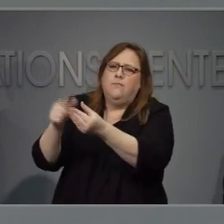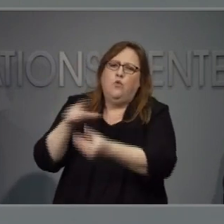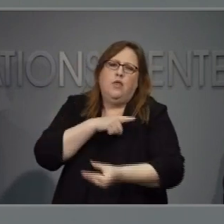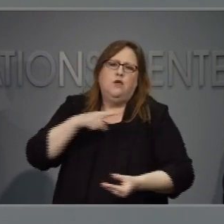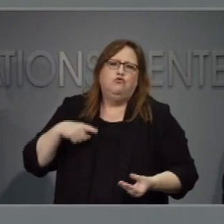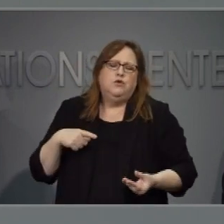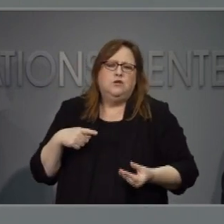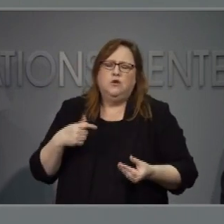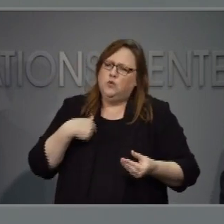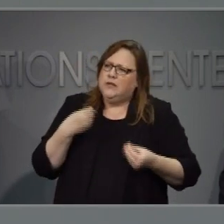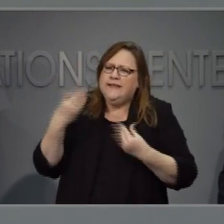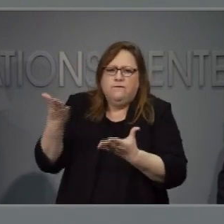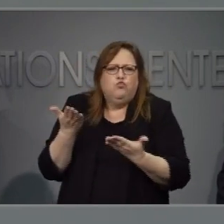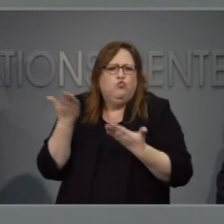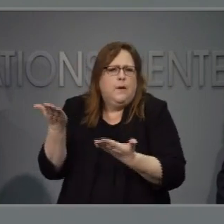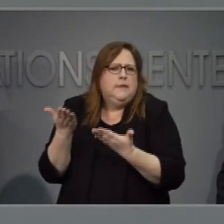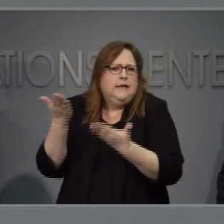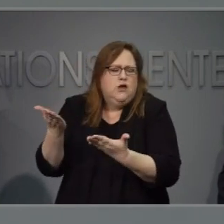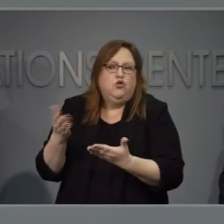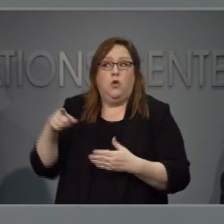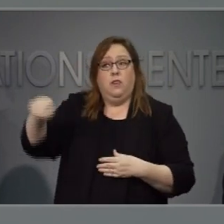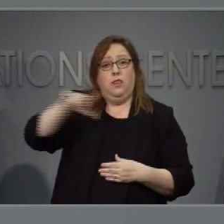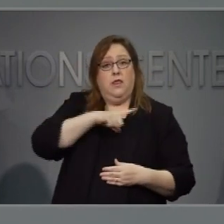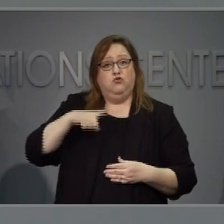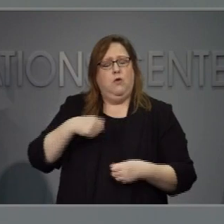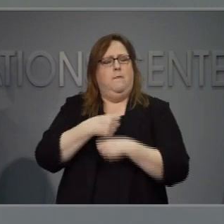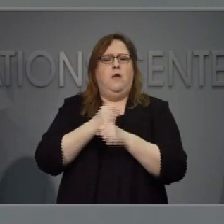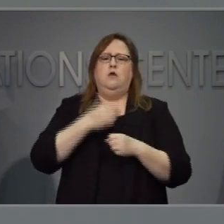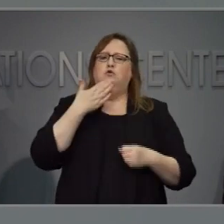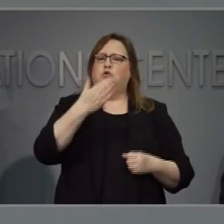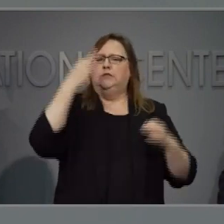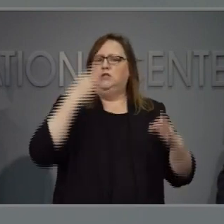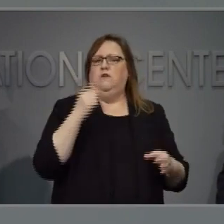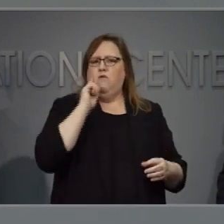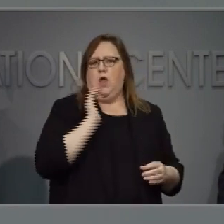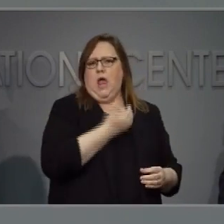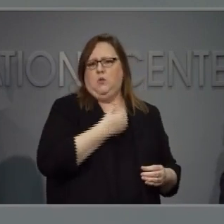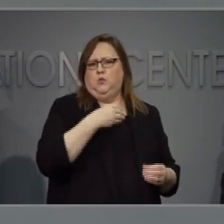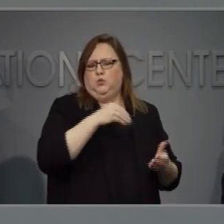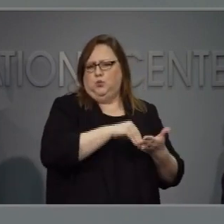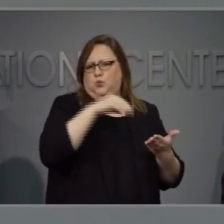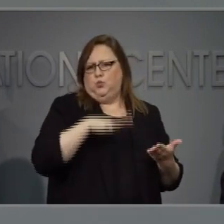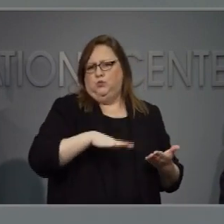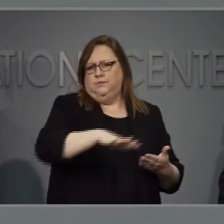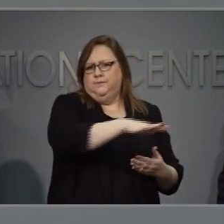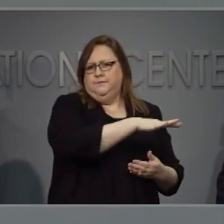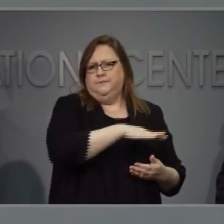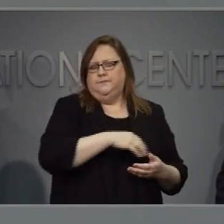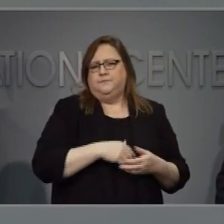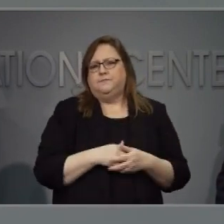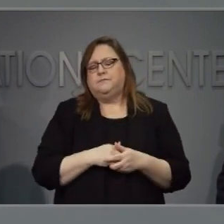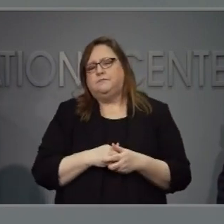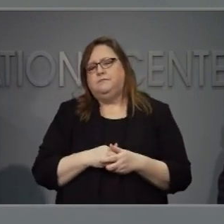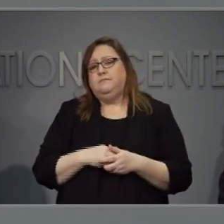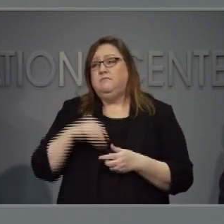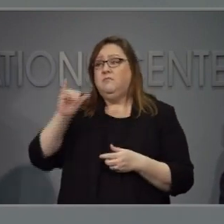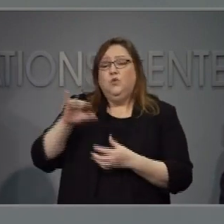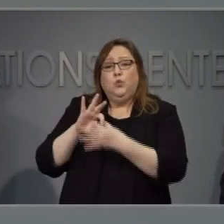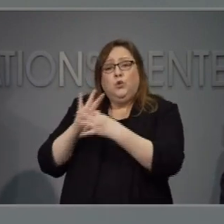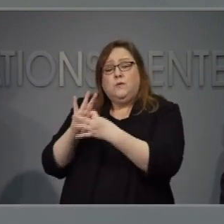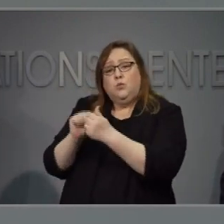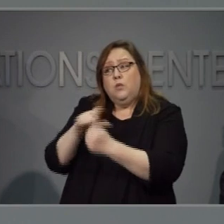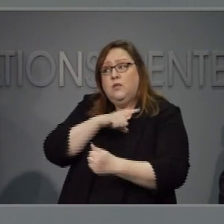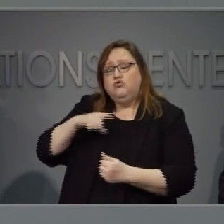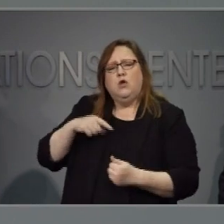to inform their decisions in the best interest of our students. We're committed to strengthening these relationships.